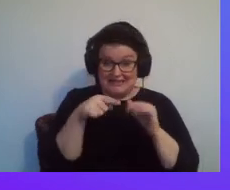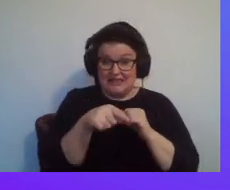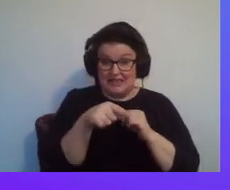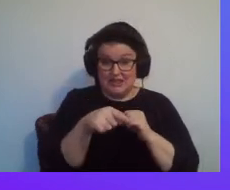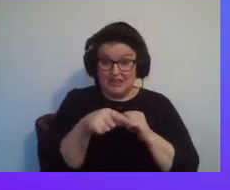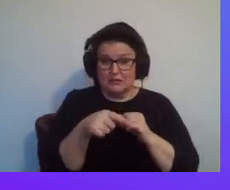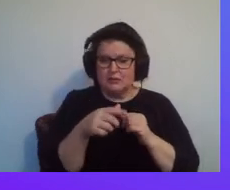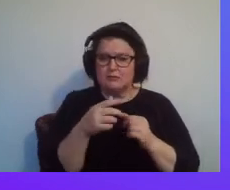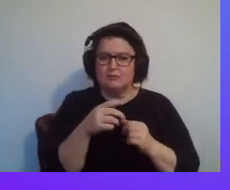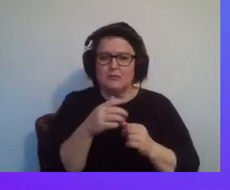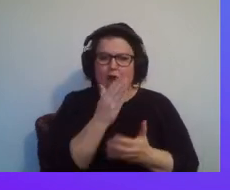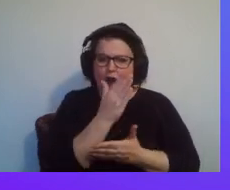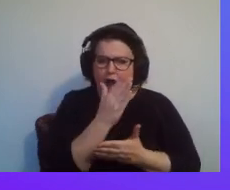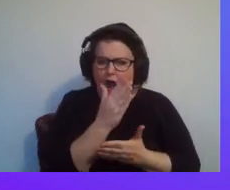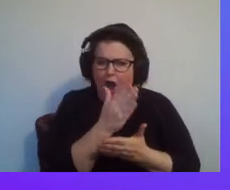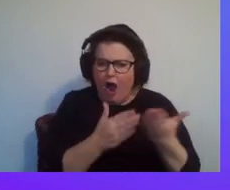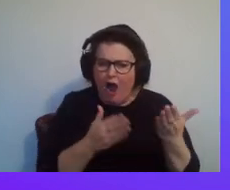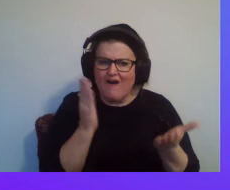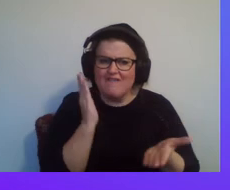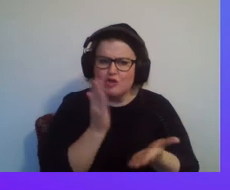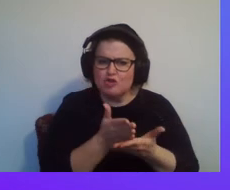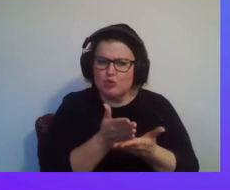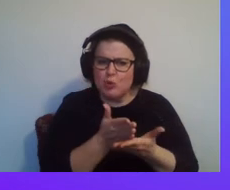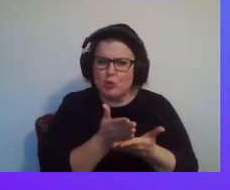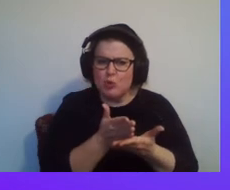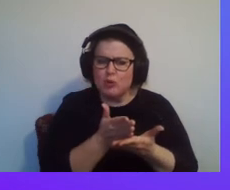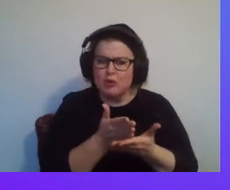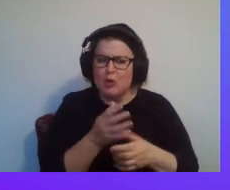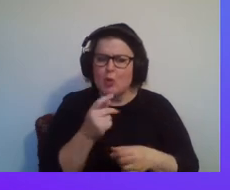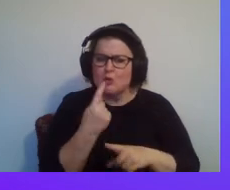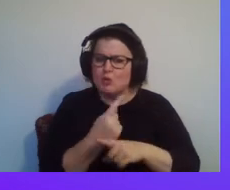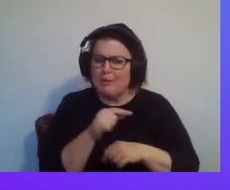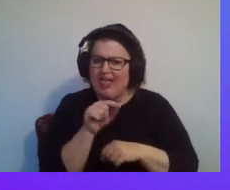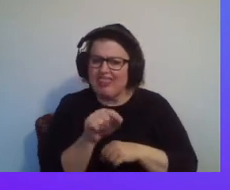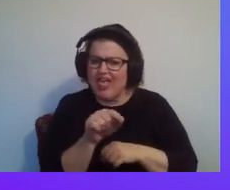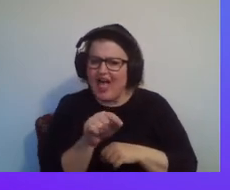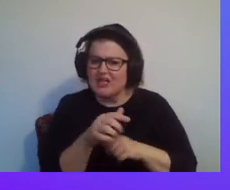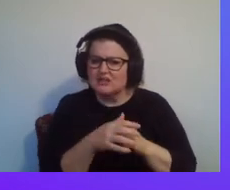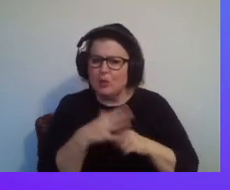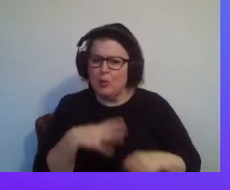half-truths that are circulating within Black communities.